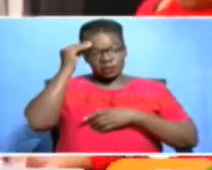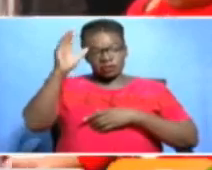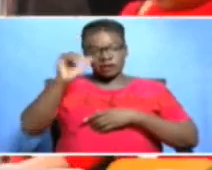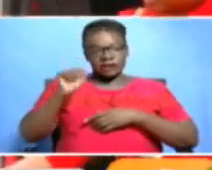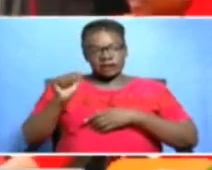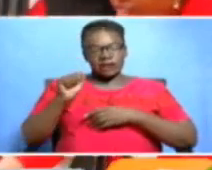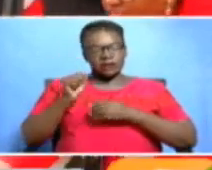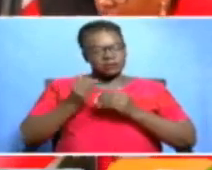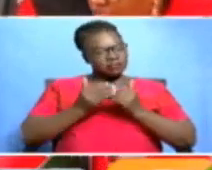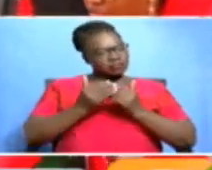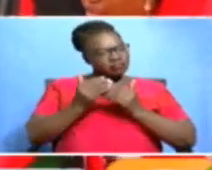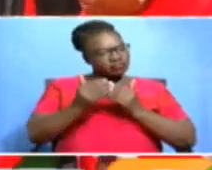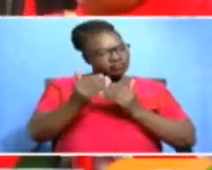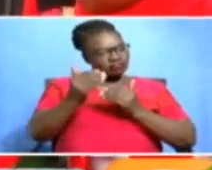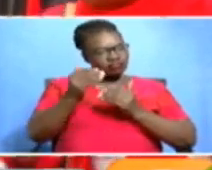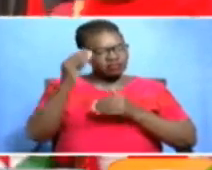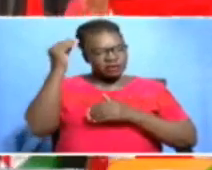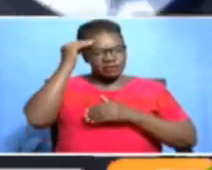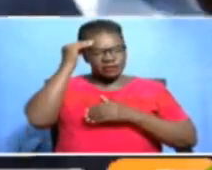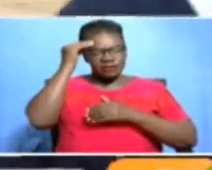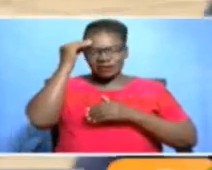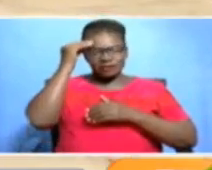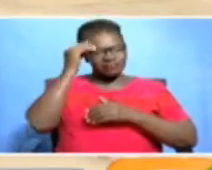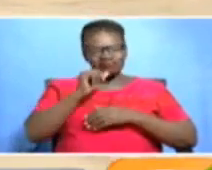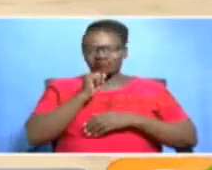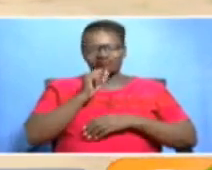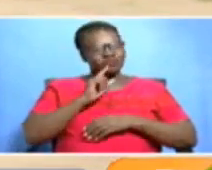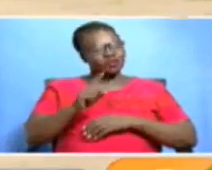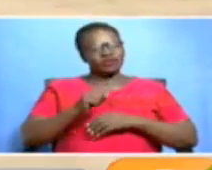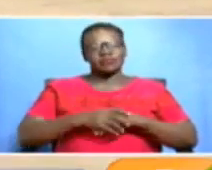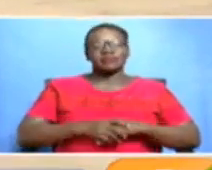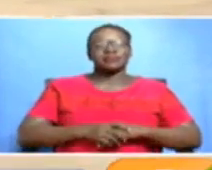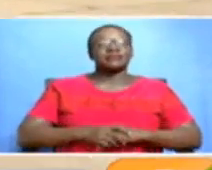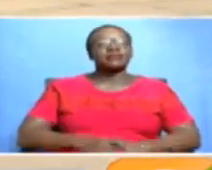the future of the education sector is uncertain. Raquel Mugai for Citizen TV.